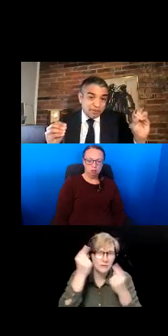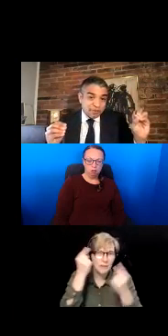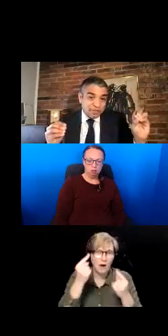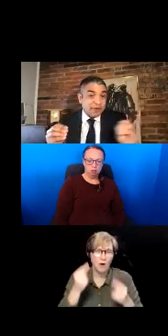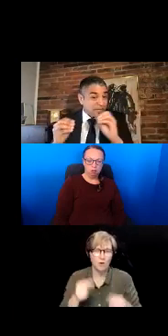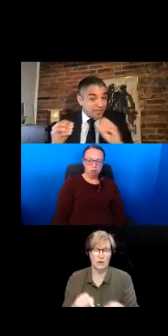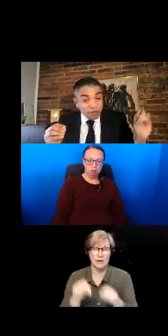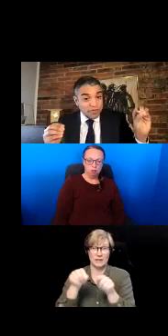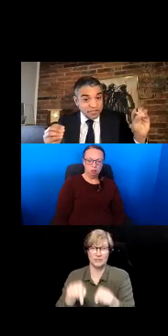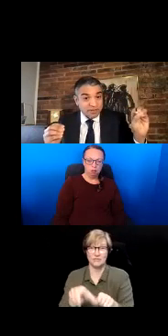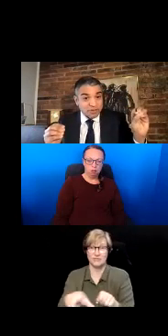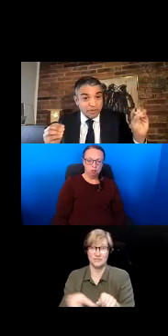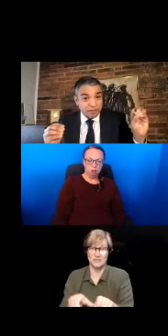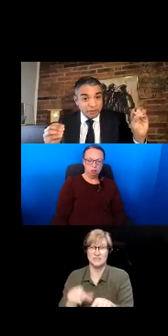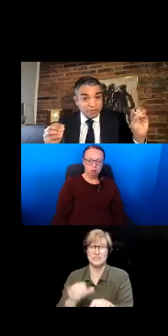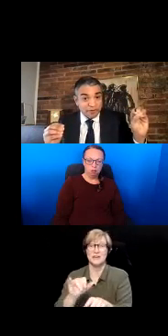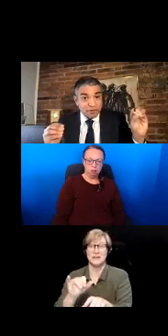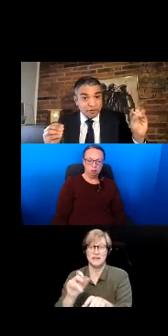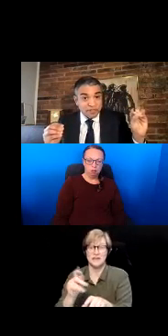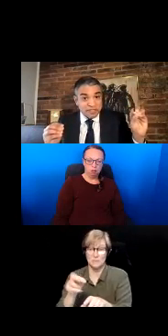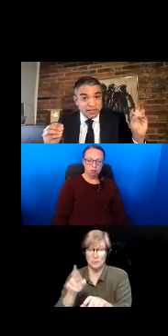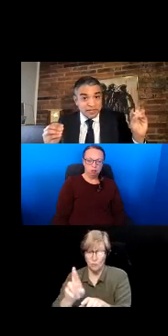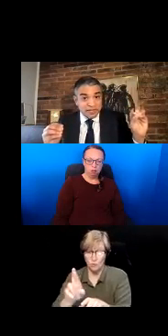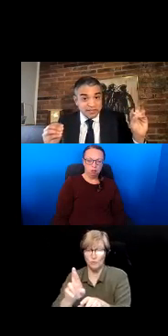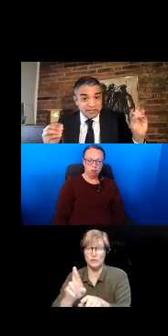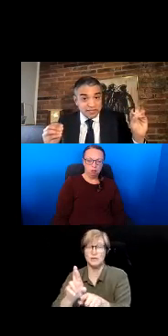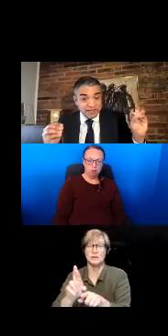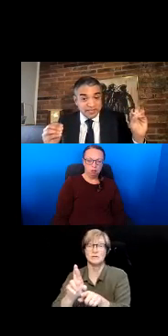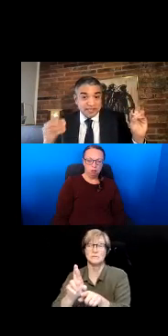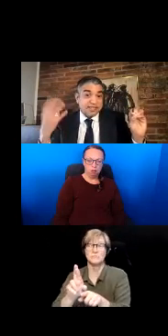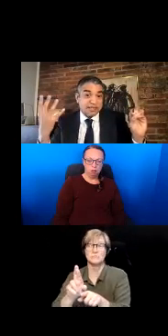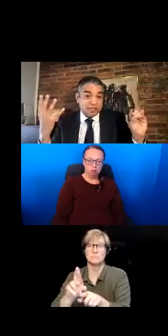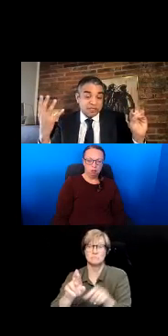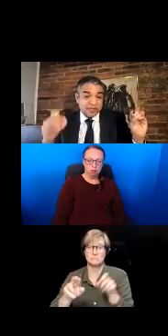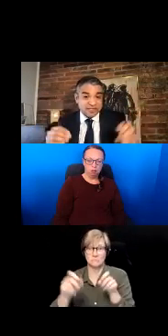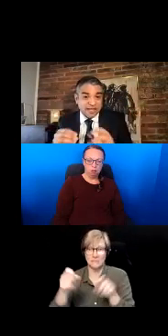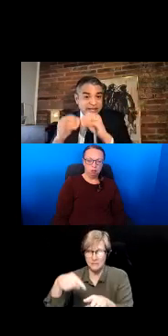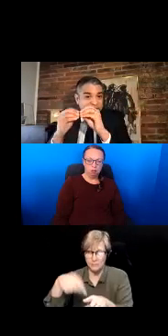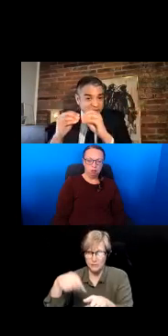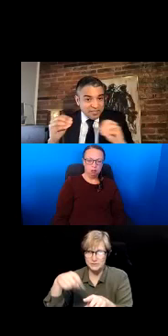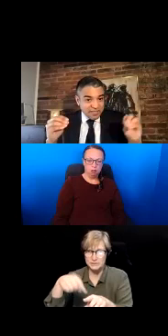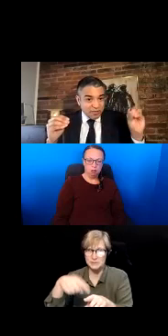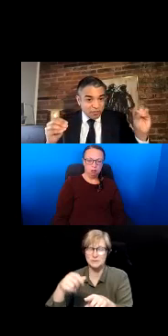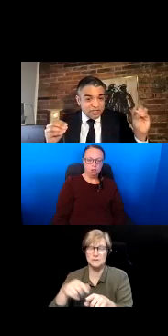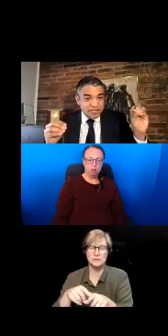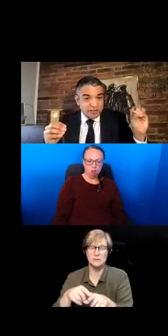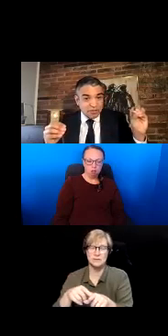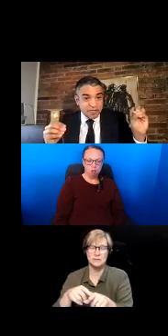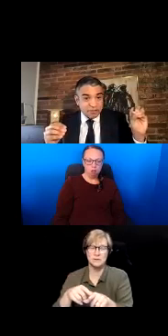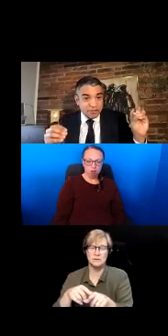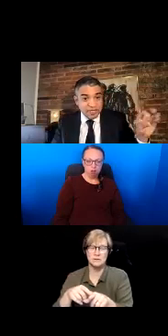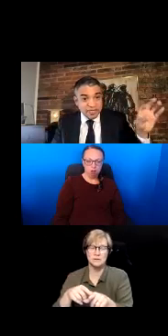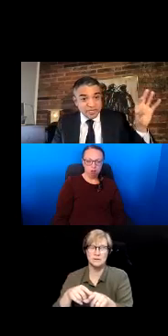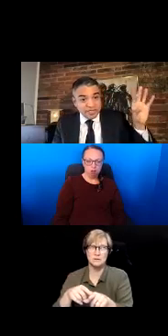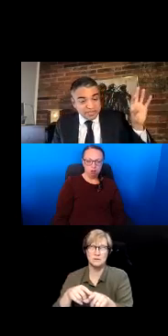inhibitory inputs, now increased inhibitory inputs by virtue of this disinhibition of that side, its increased